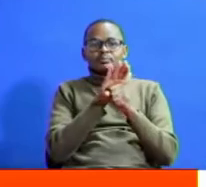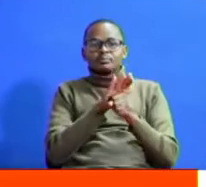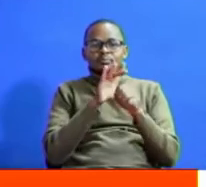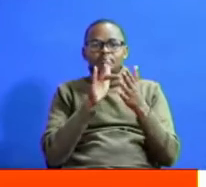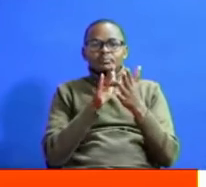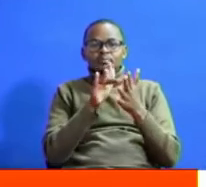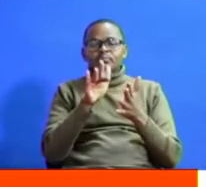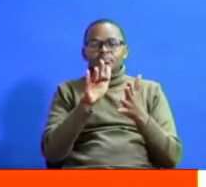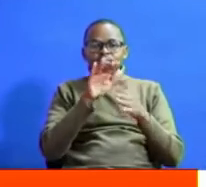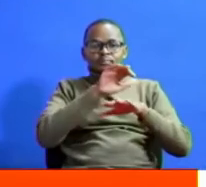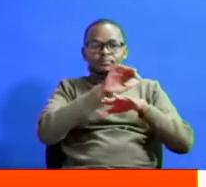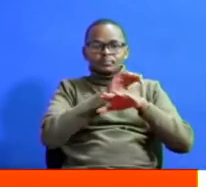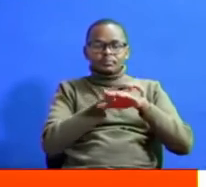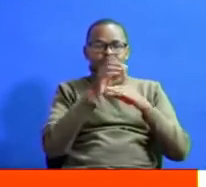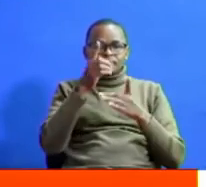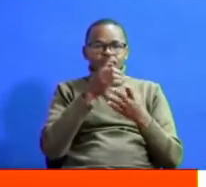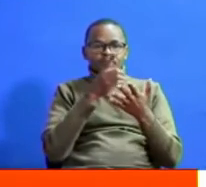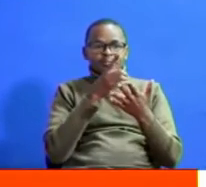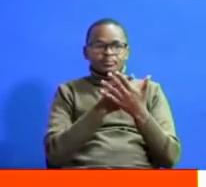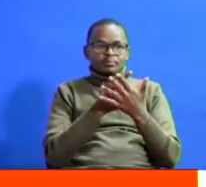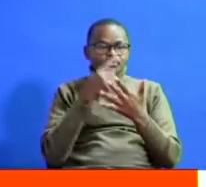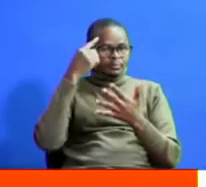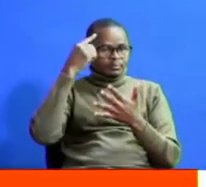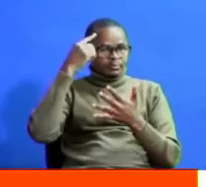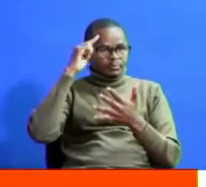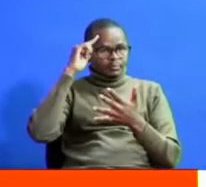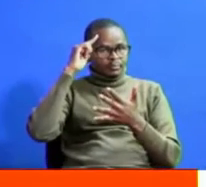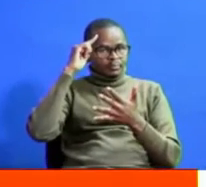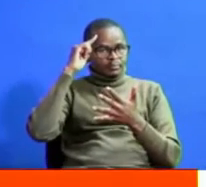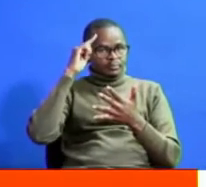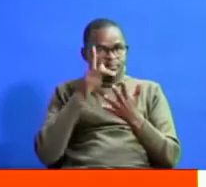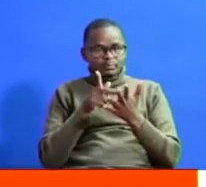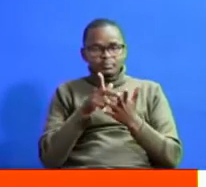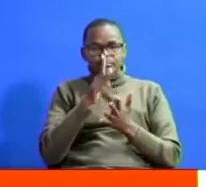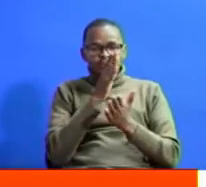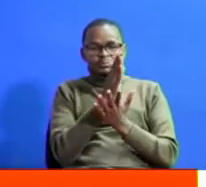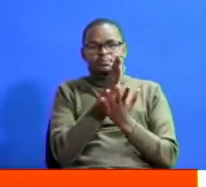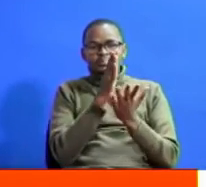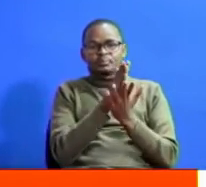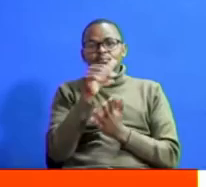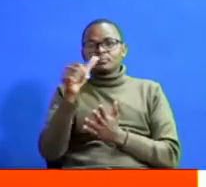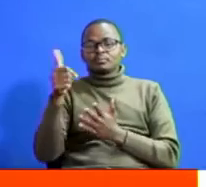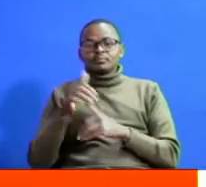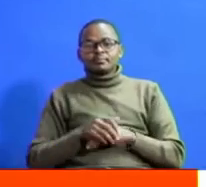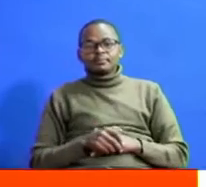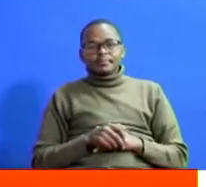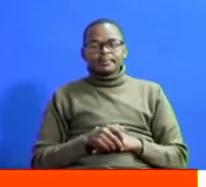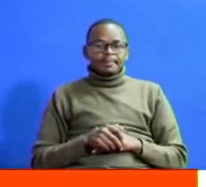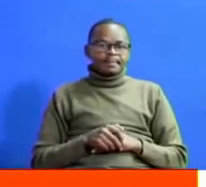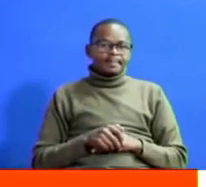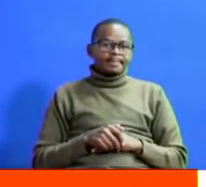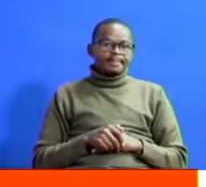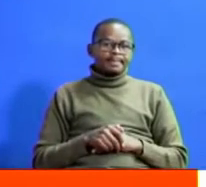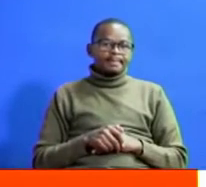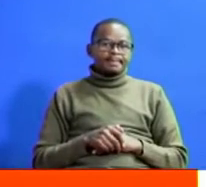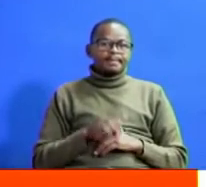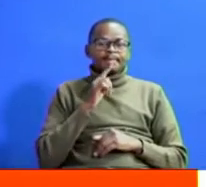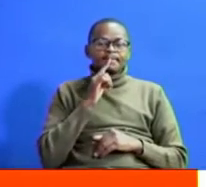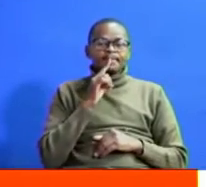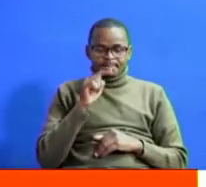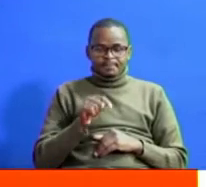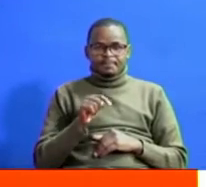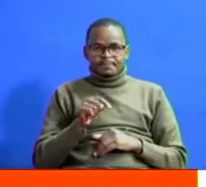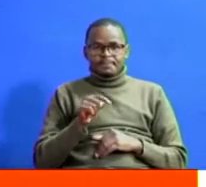disappearance, get documentation for a class action lawsuit for compensation, amongst others. So today,